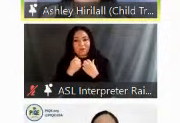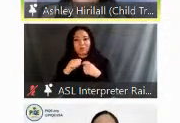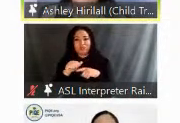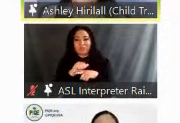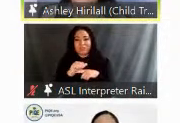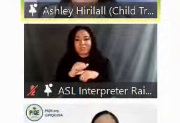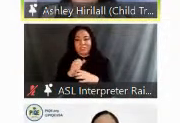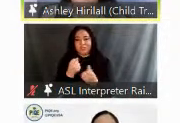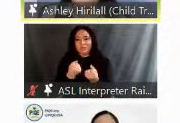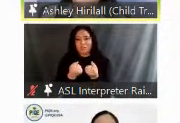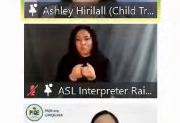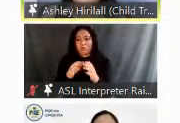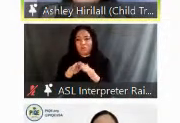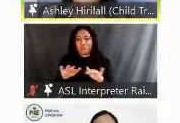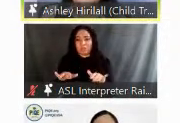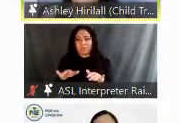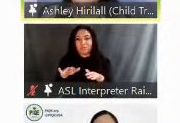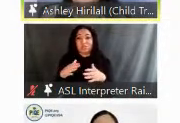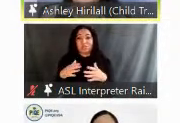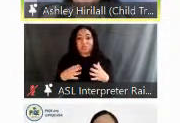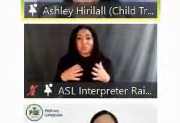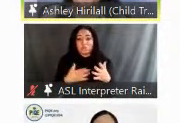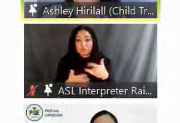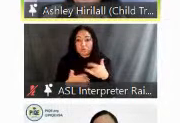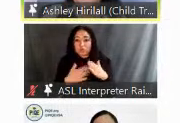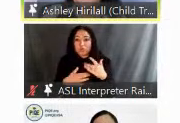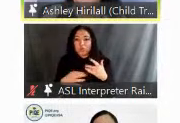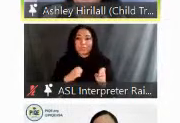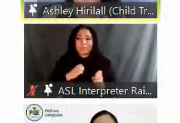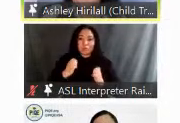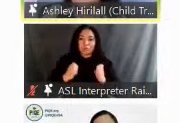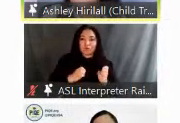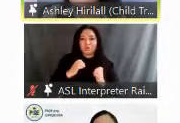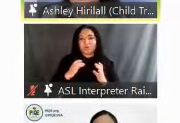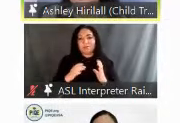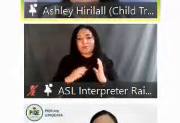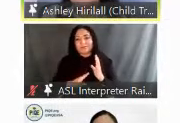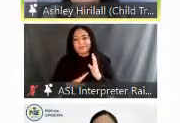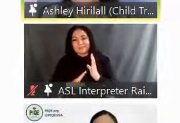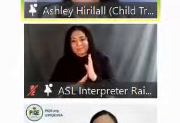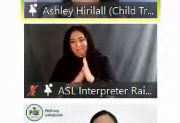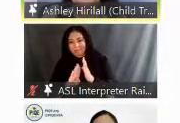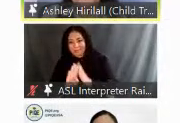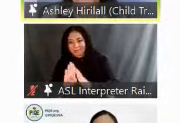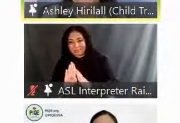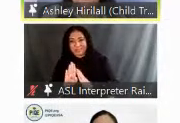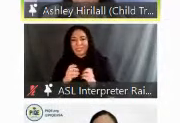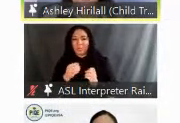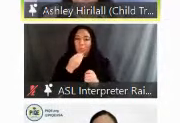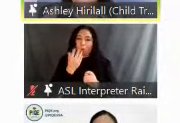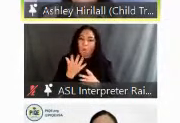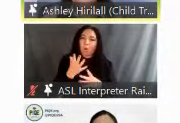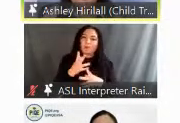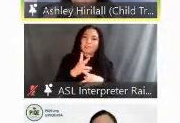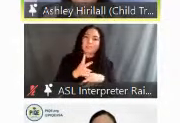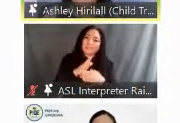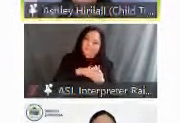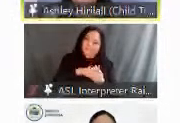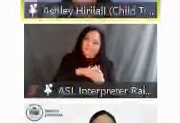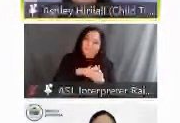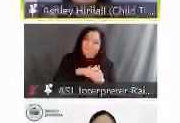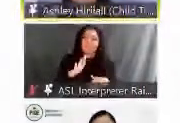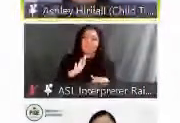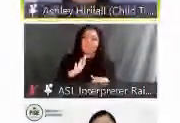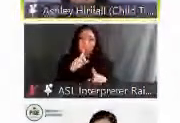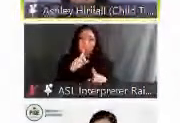and emotional development, such as warm, caring, and responsive caregiving. And so while